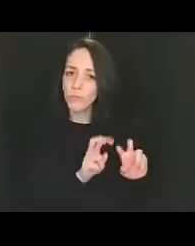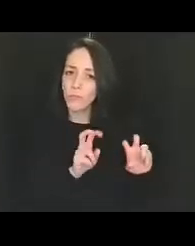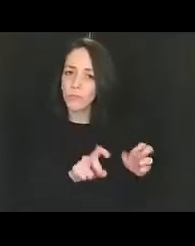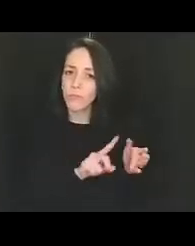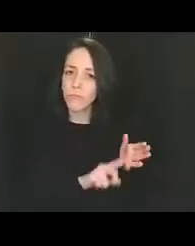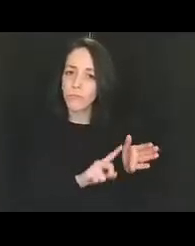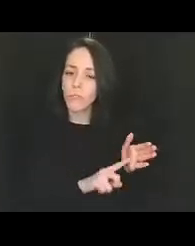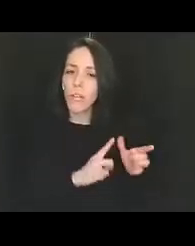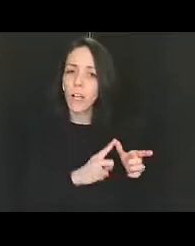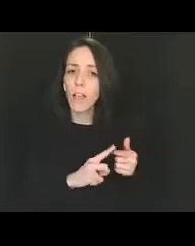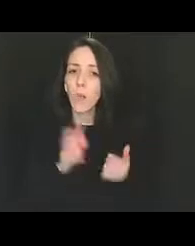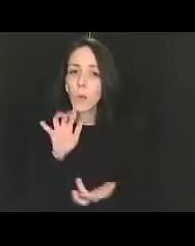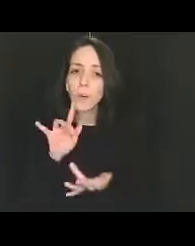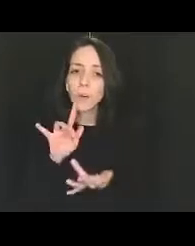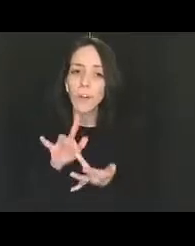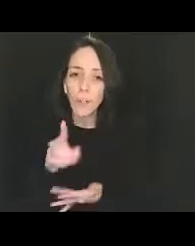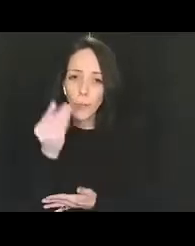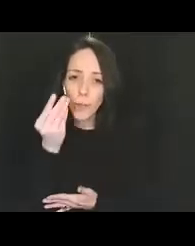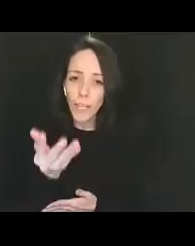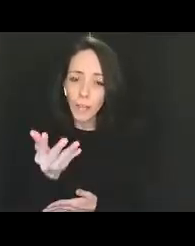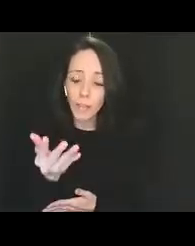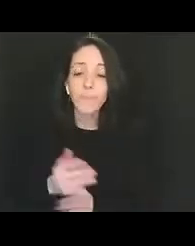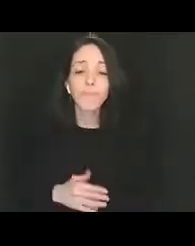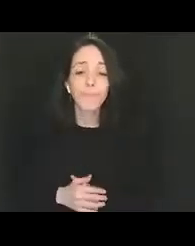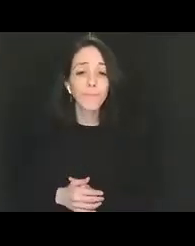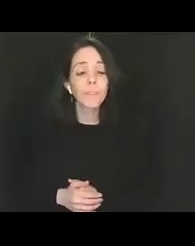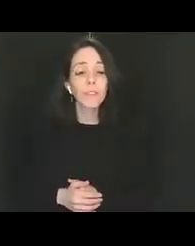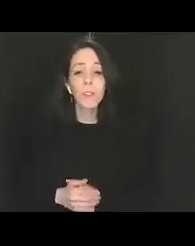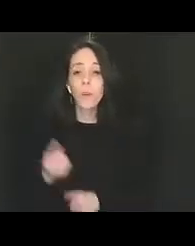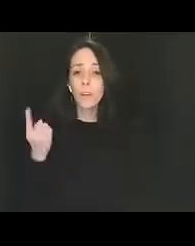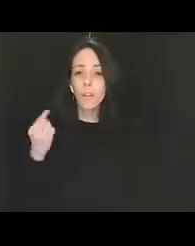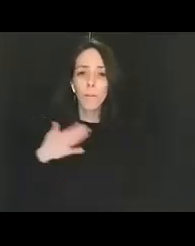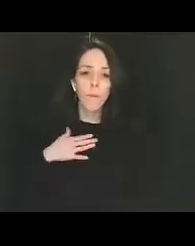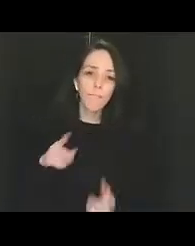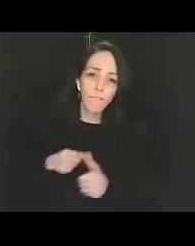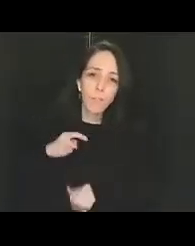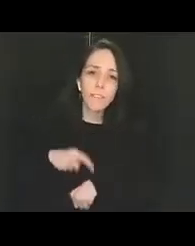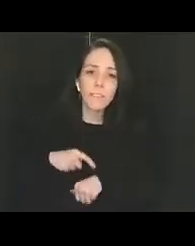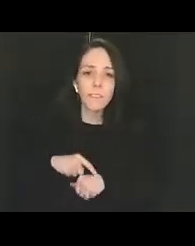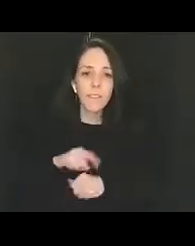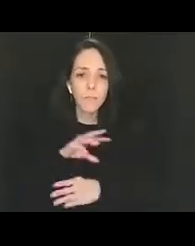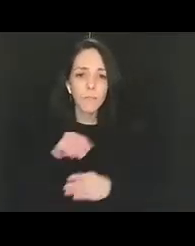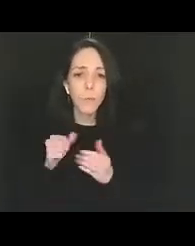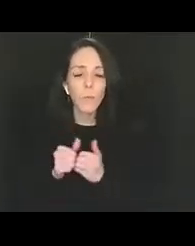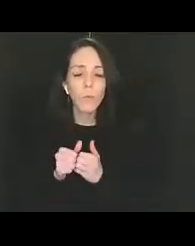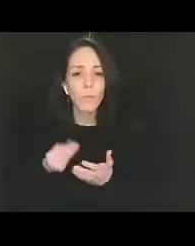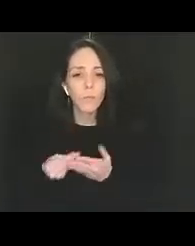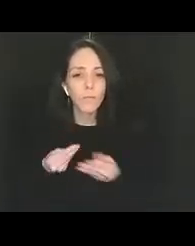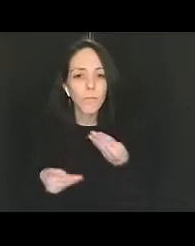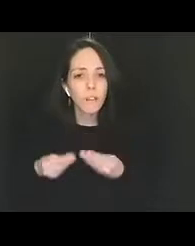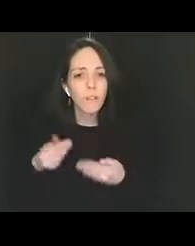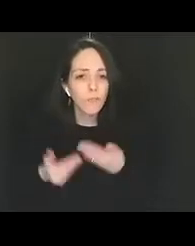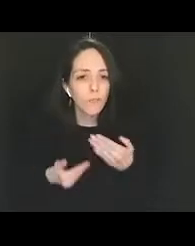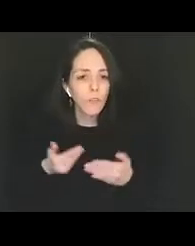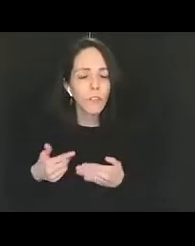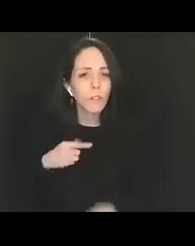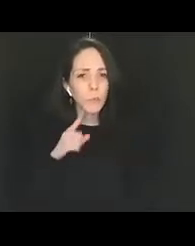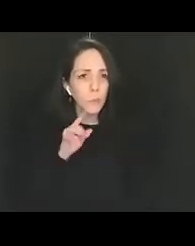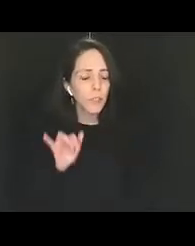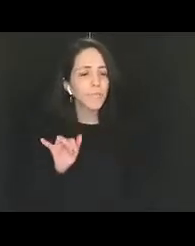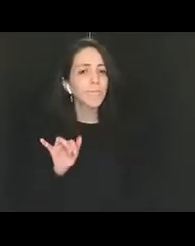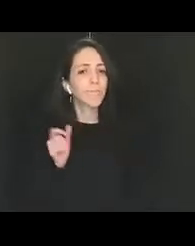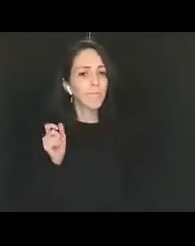really excited. Last year was my first time participating in this budget process. And it was really an eye-opening and a